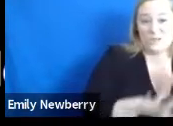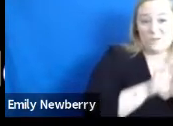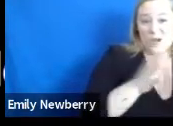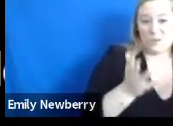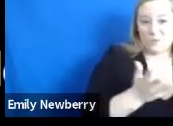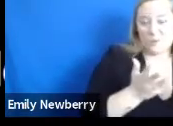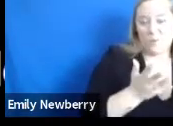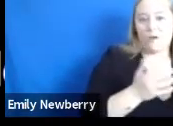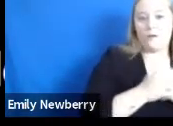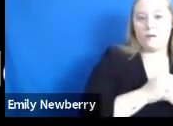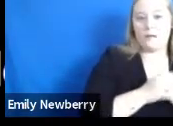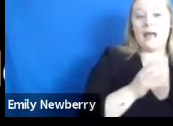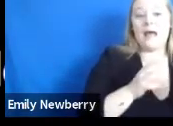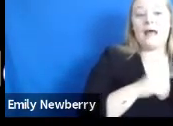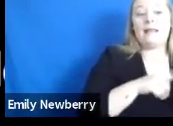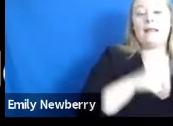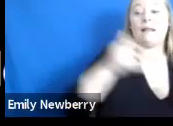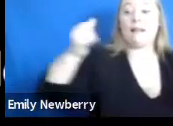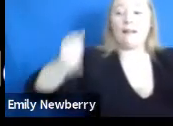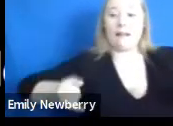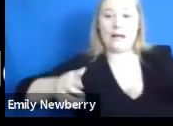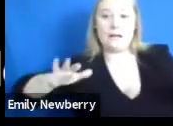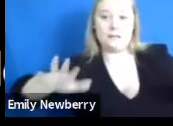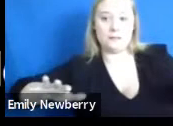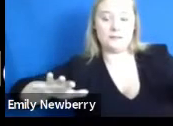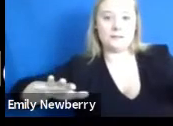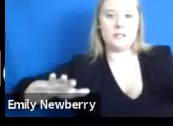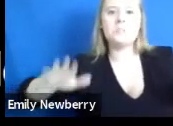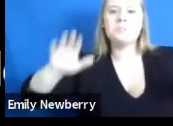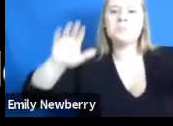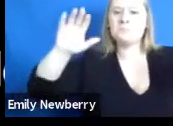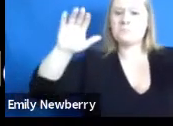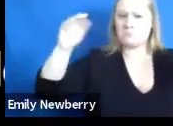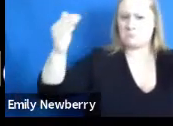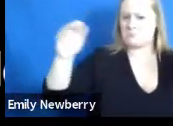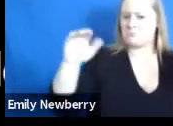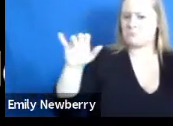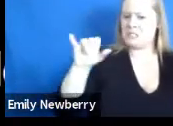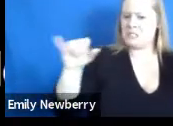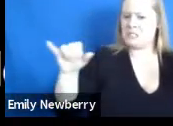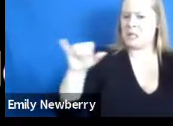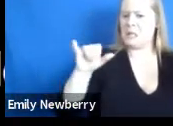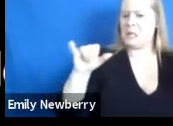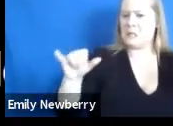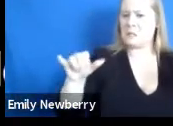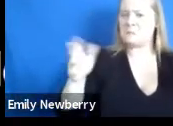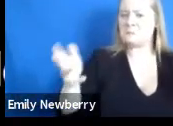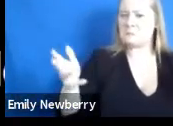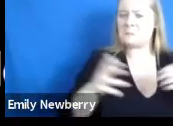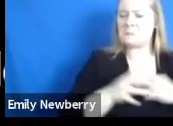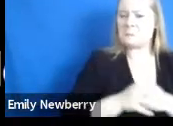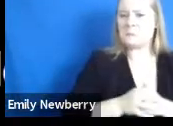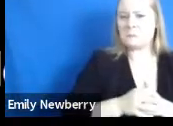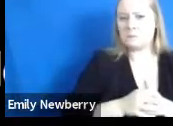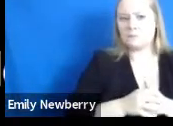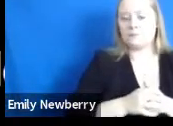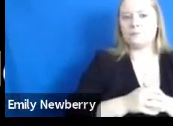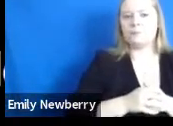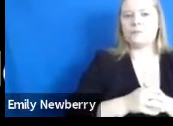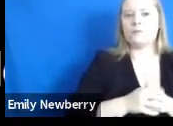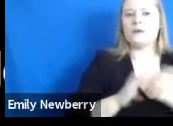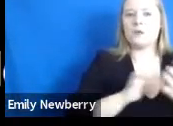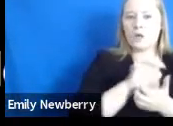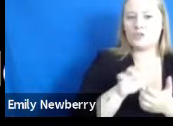period and the last sampling period, there was resemblance in concentrations, and the concentration of